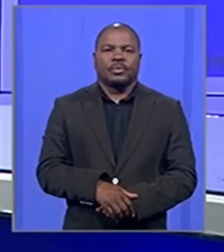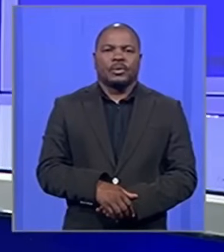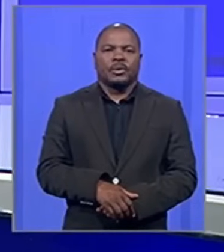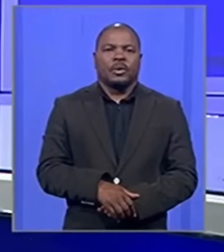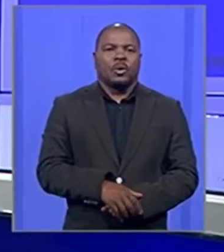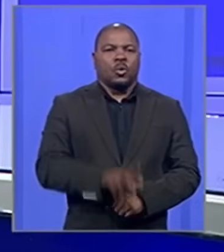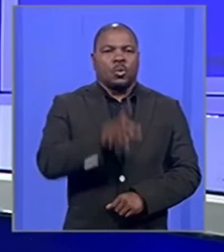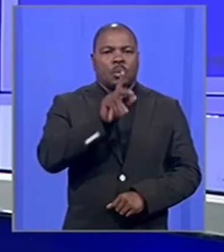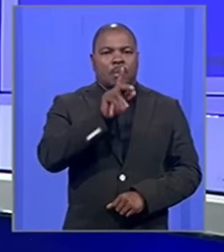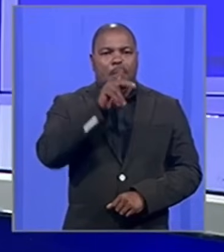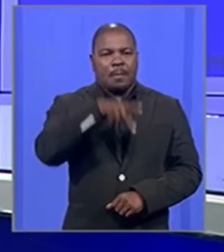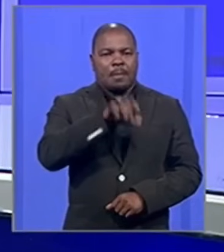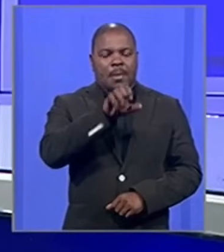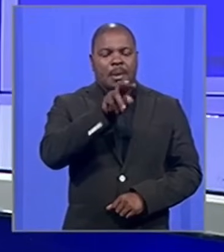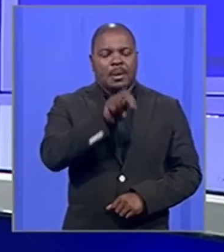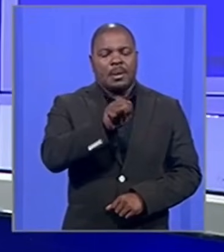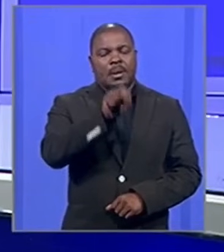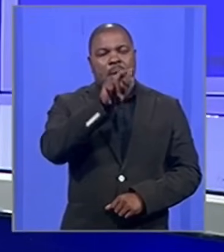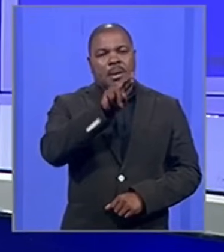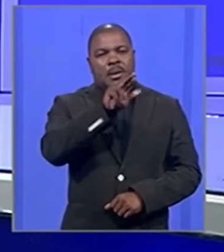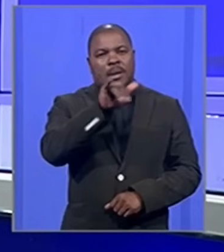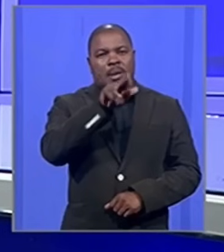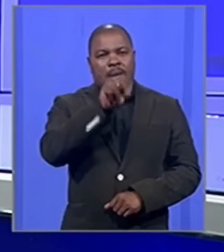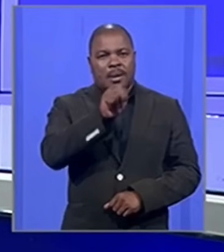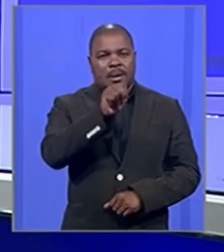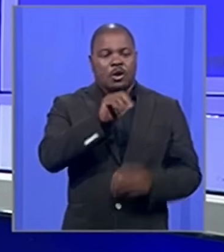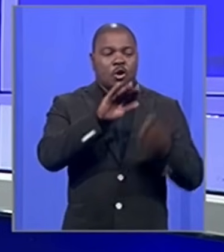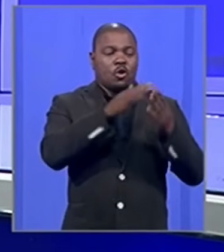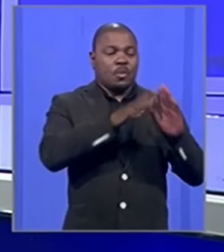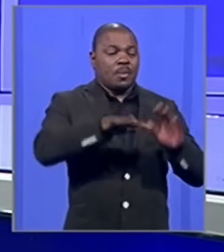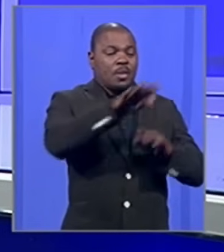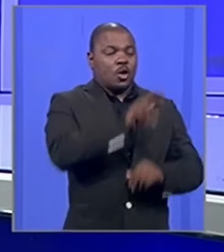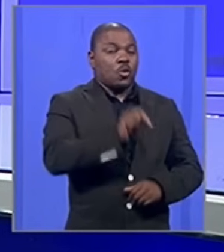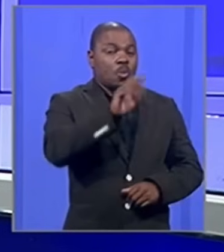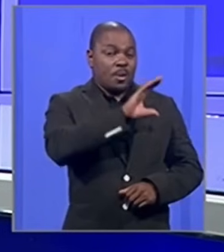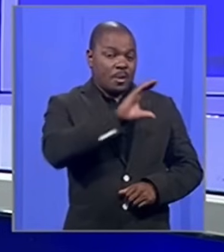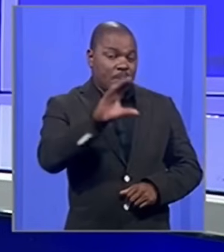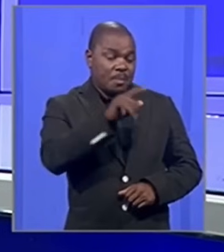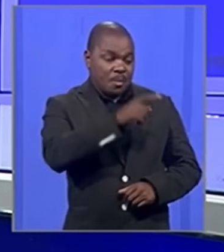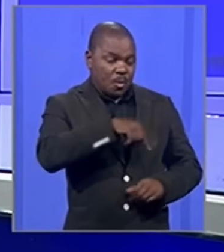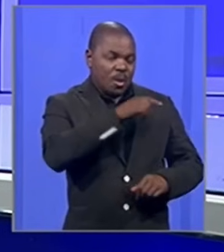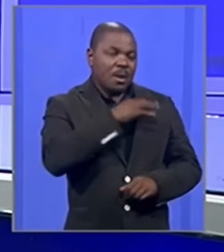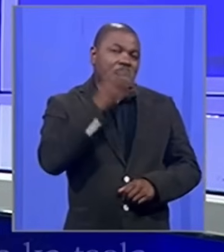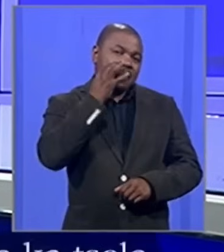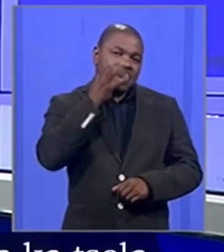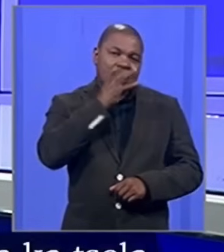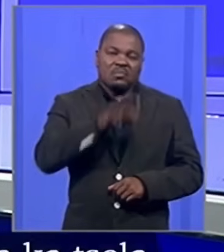Baagi ba motse wa Penryn kwa Kuruman kwa province ya Northern Cape ba re ga